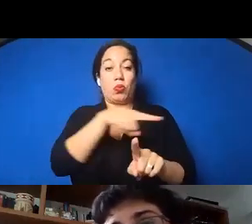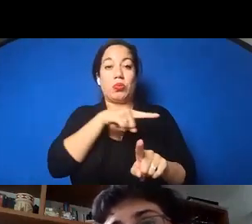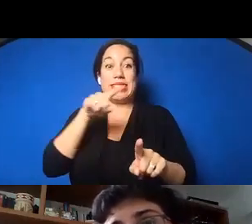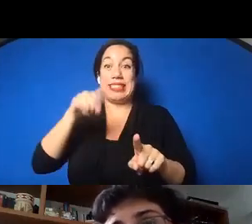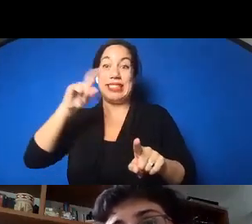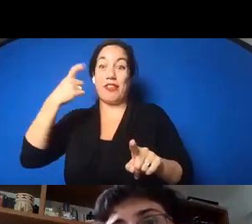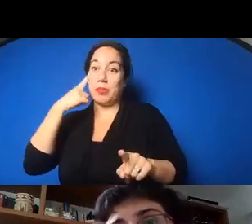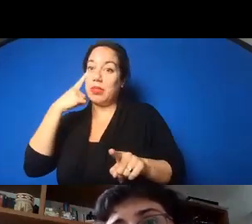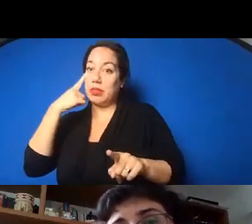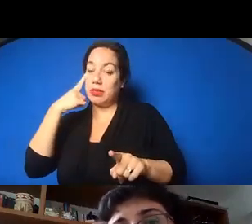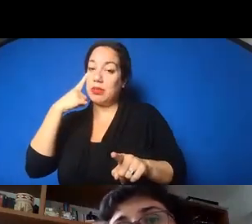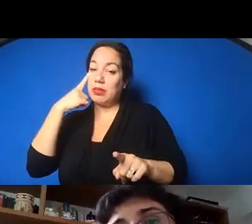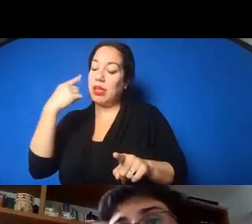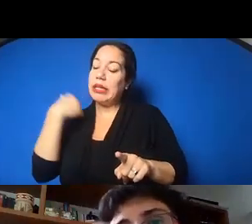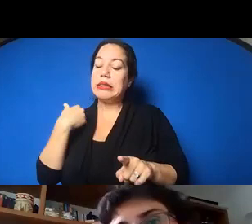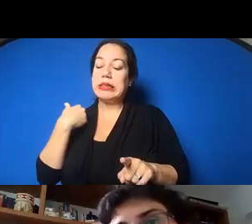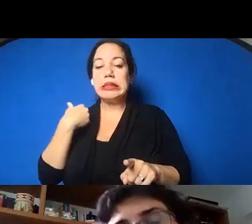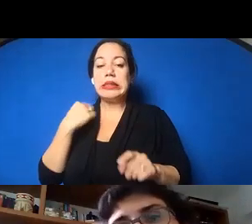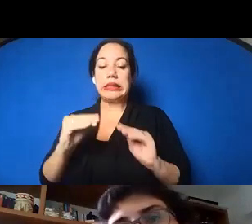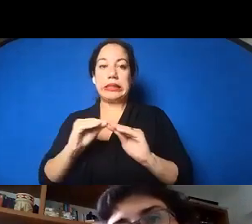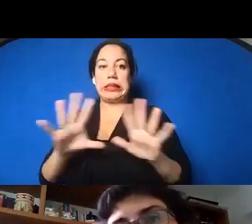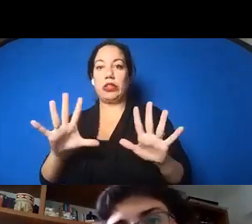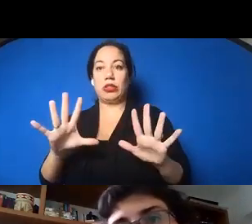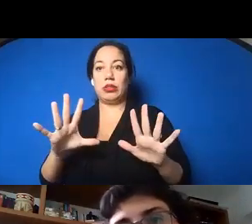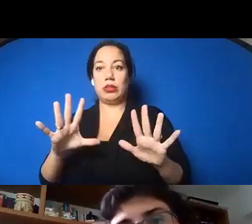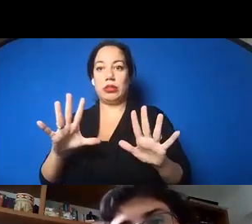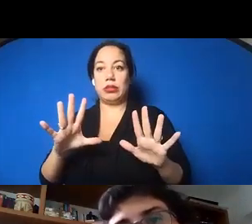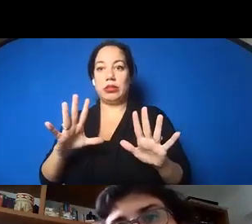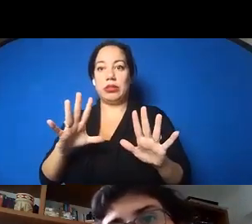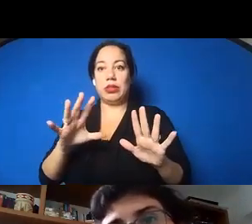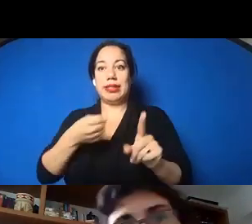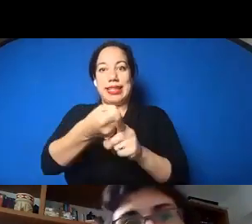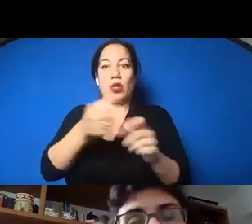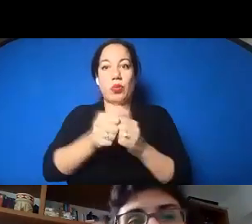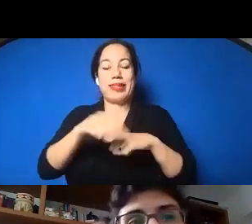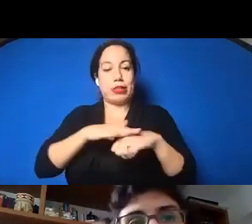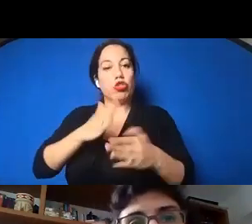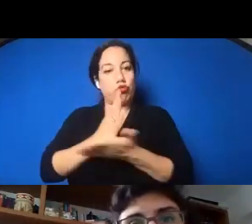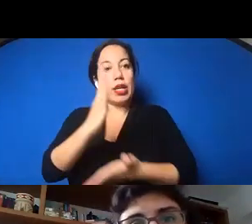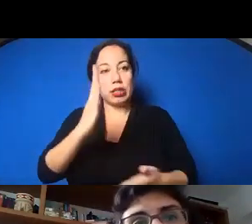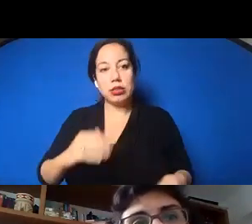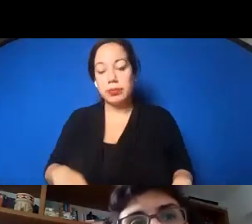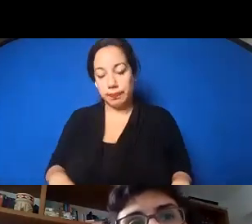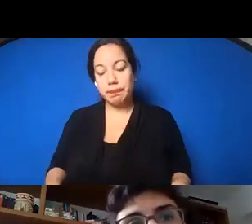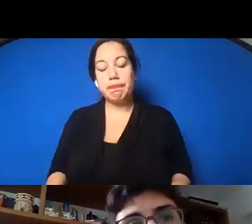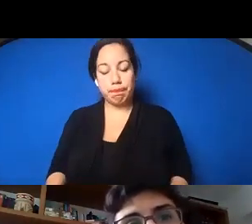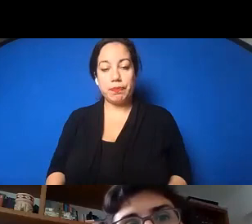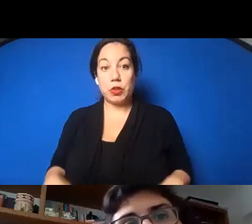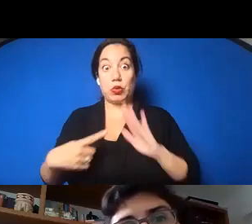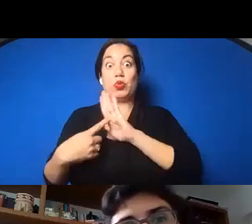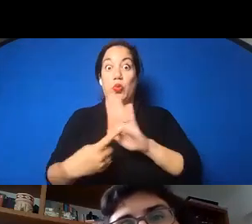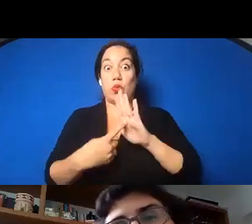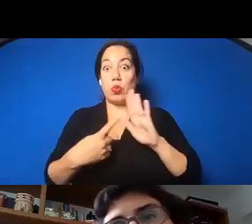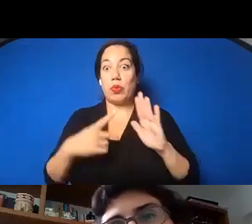Bolsonaro government, has a very clear frontline attack with indigenous rights. And so just to show you that